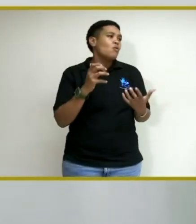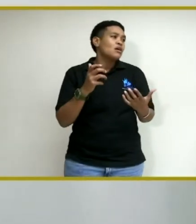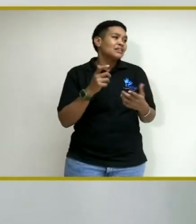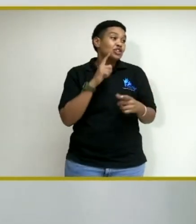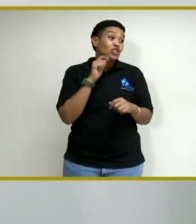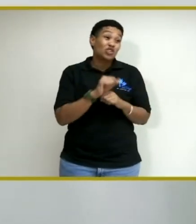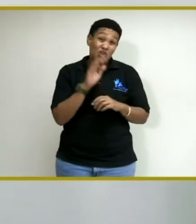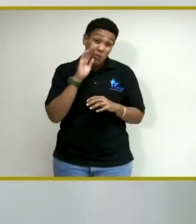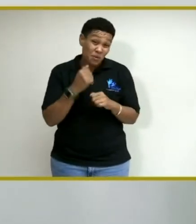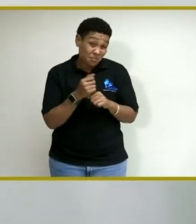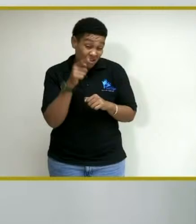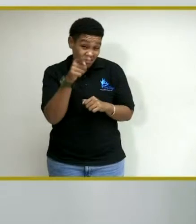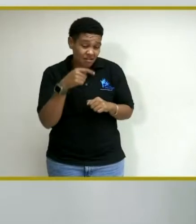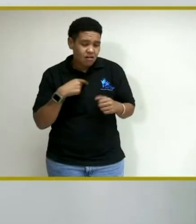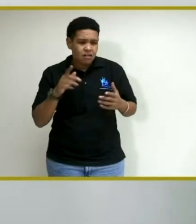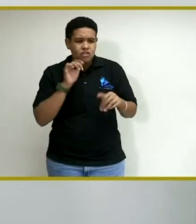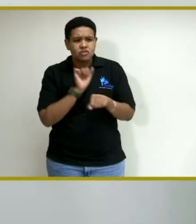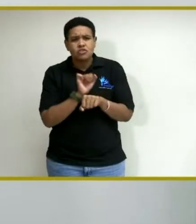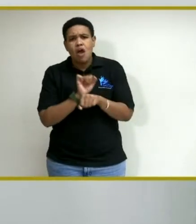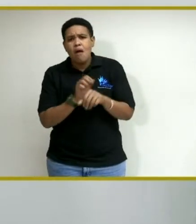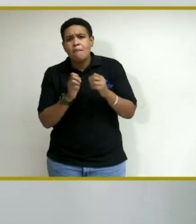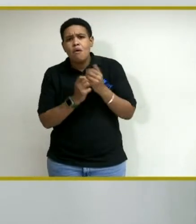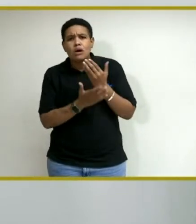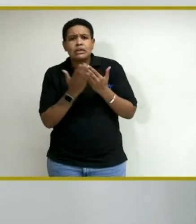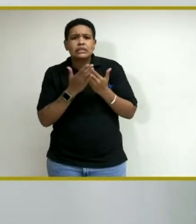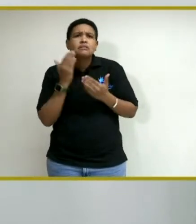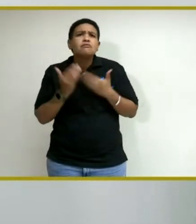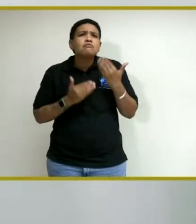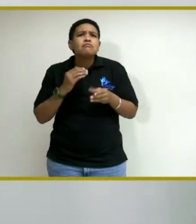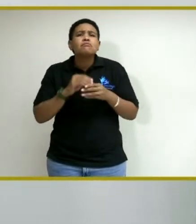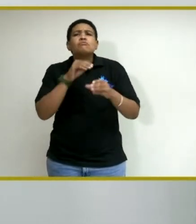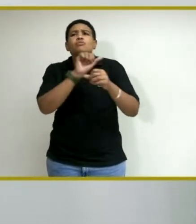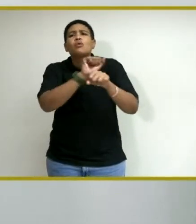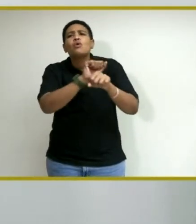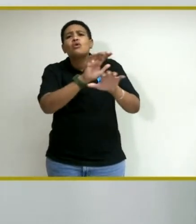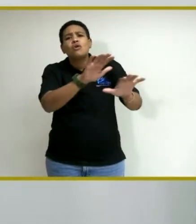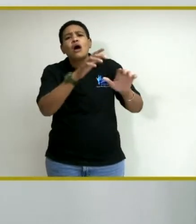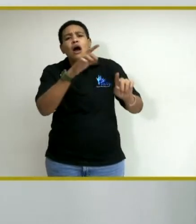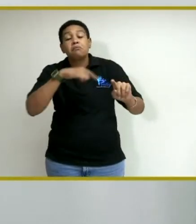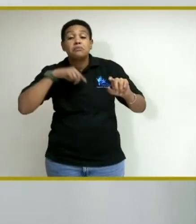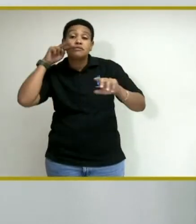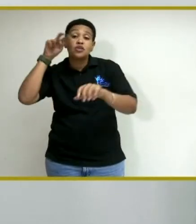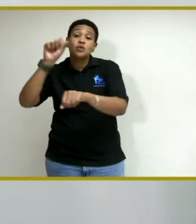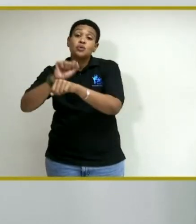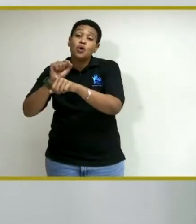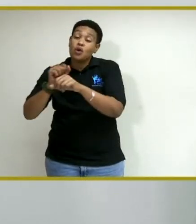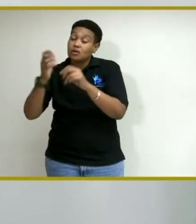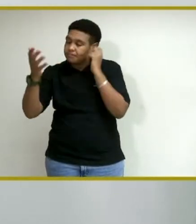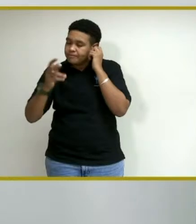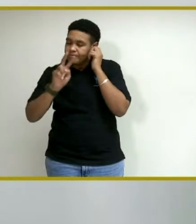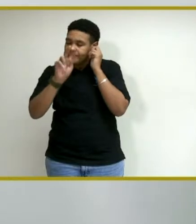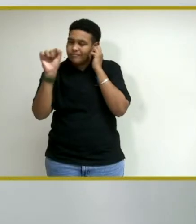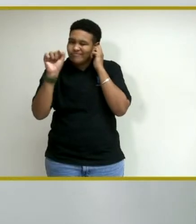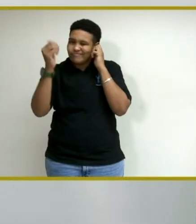certainly is going to make our job a lot easier in the field. I've seen it at work 2 Saturdays ago at the Blitz at the